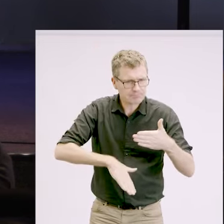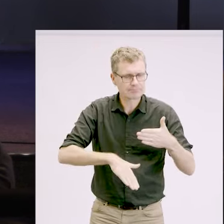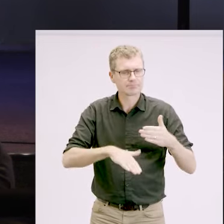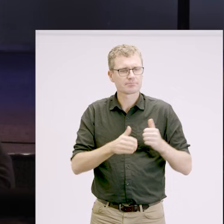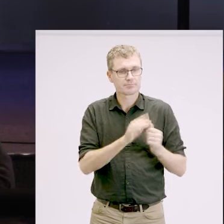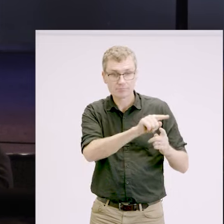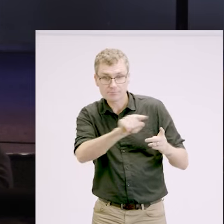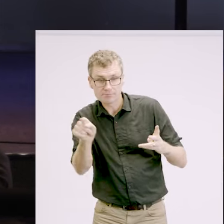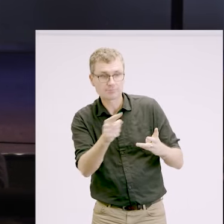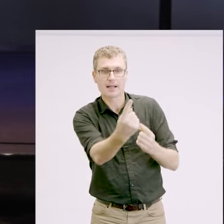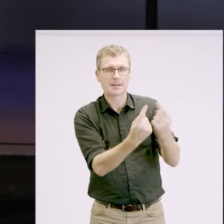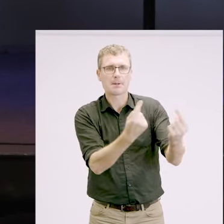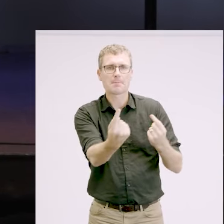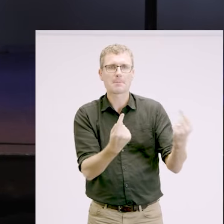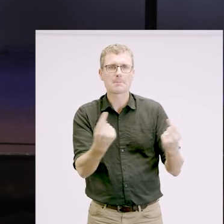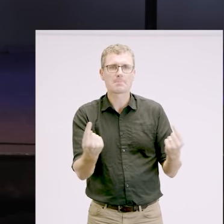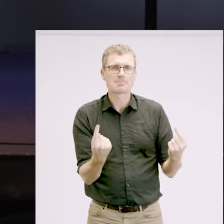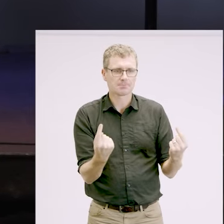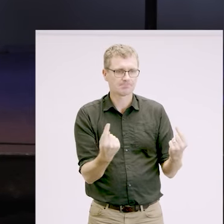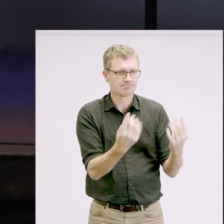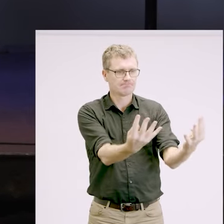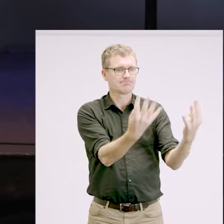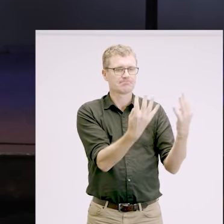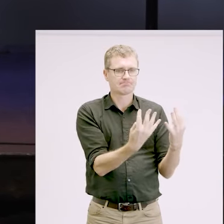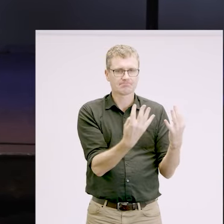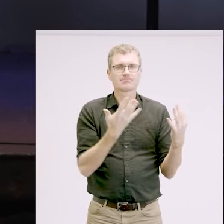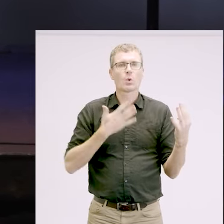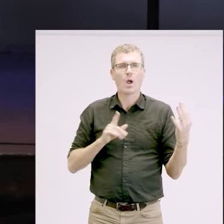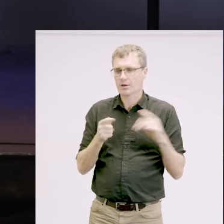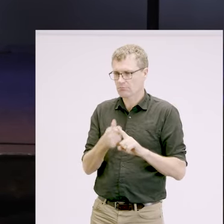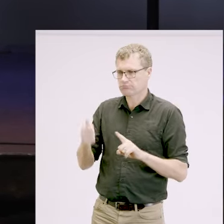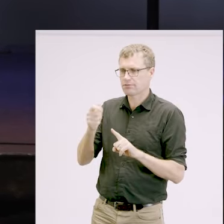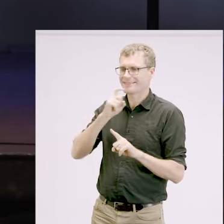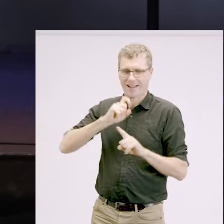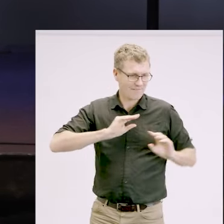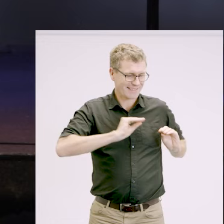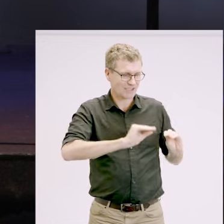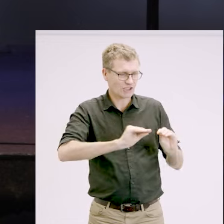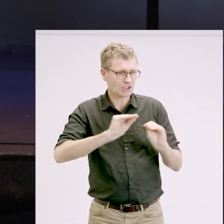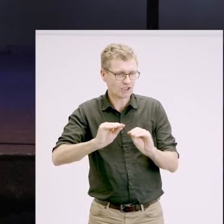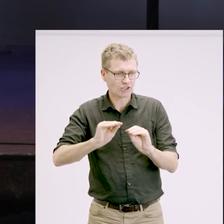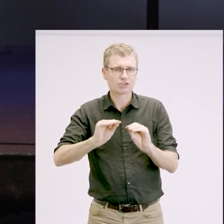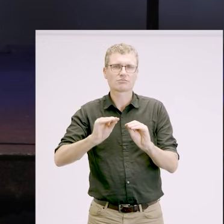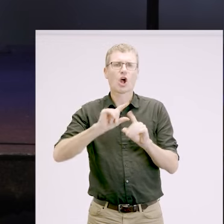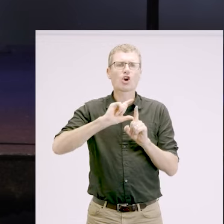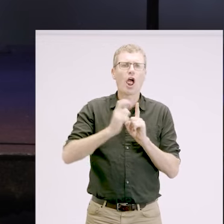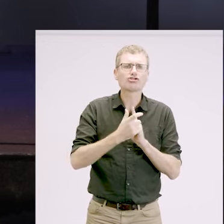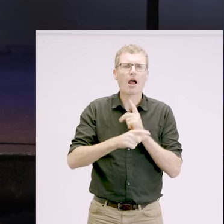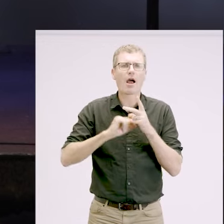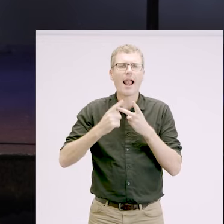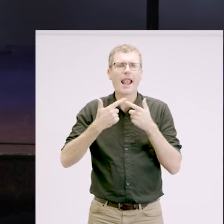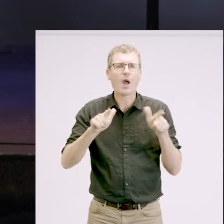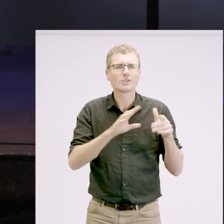knowledge, understanding, learning, competent to stand in the king's palace. And he commanded him to teach them the literature and the language